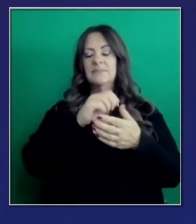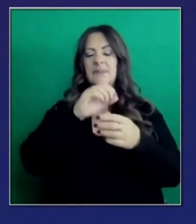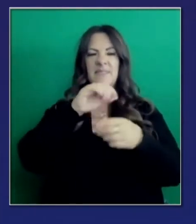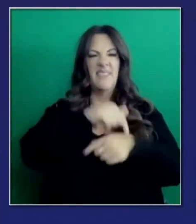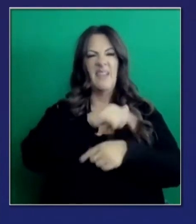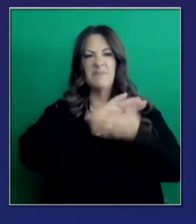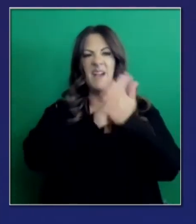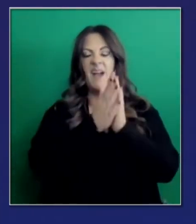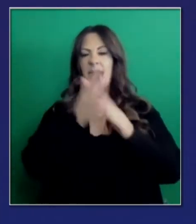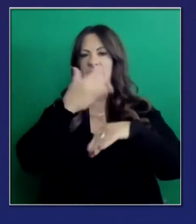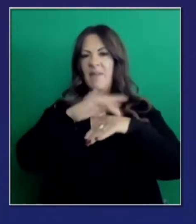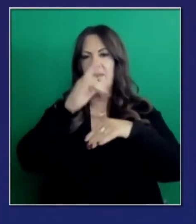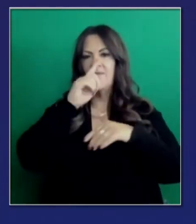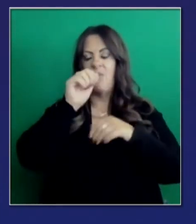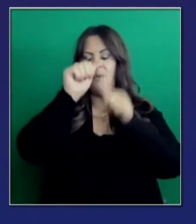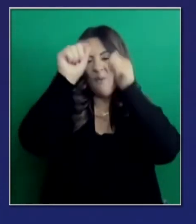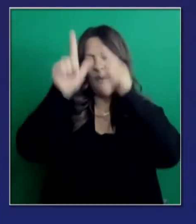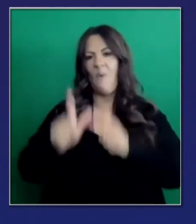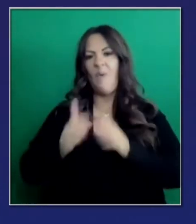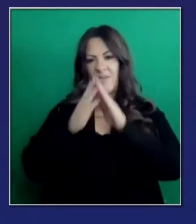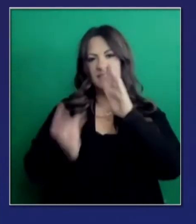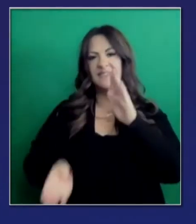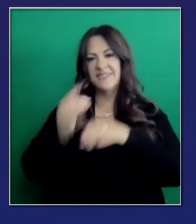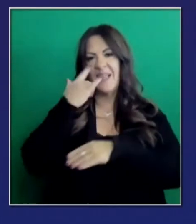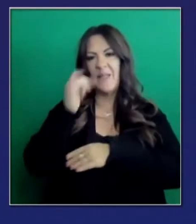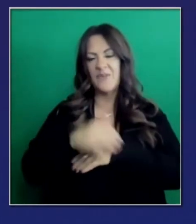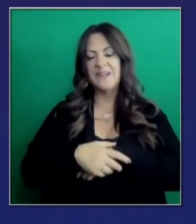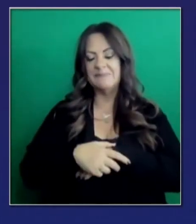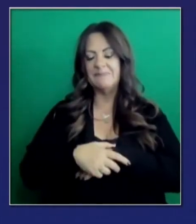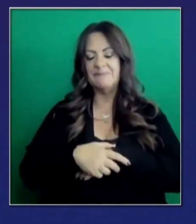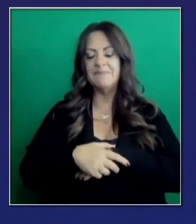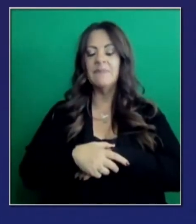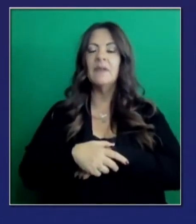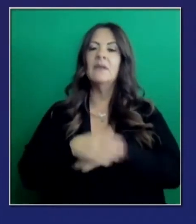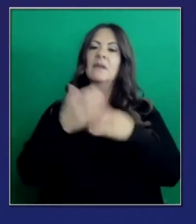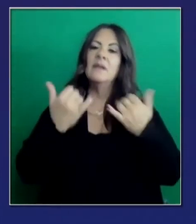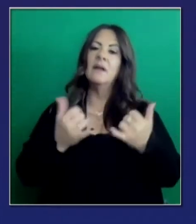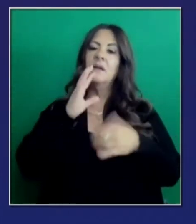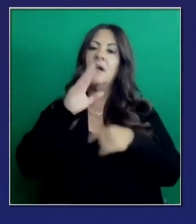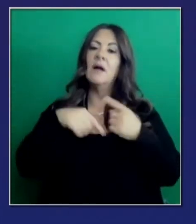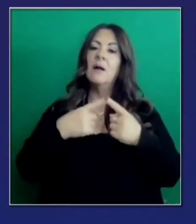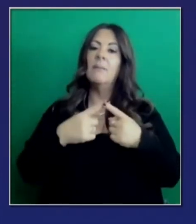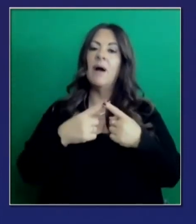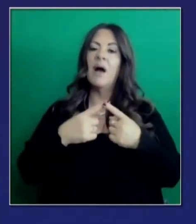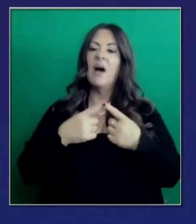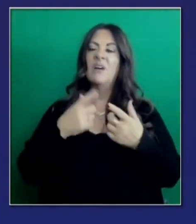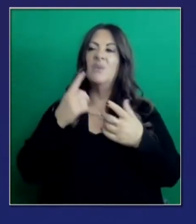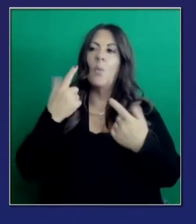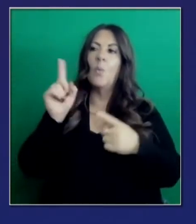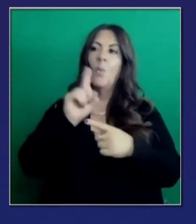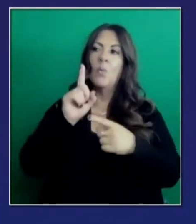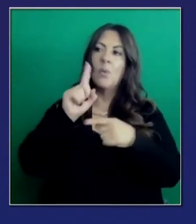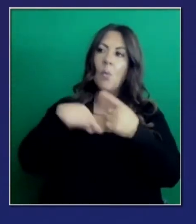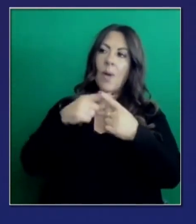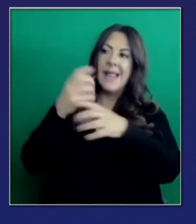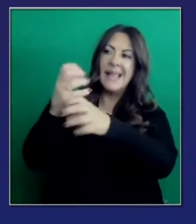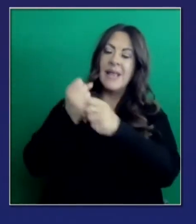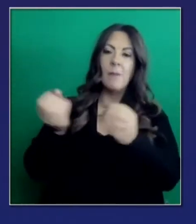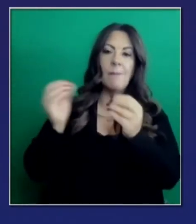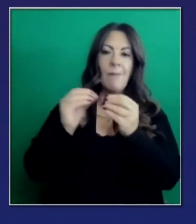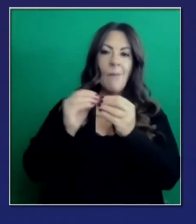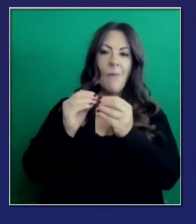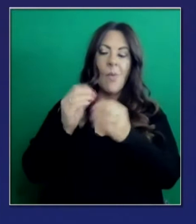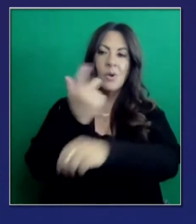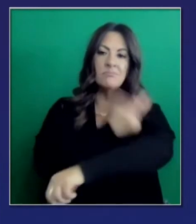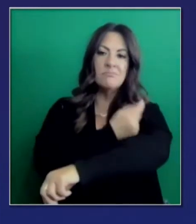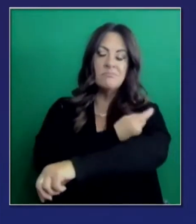weeks. Look, the bottom line on supply for us is we've had a very conservative approach of administering first doses at the local level. I'll remind you, the